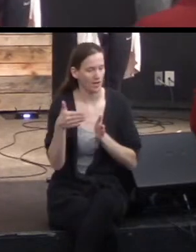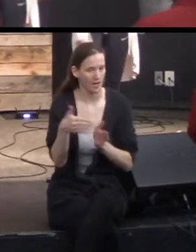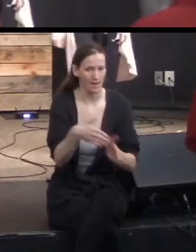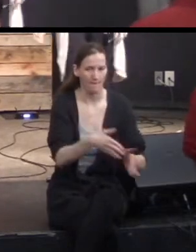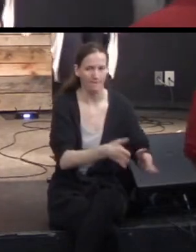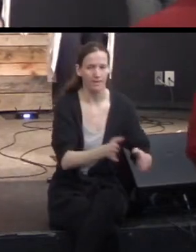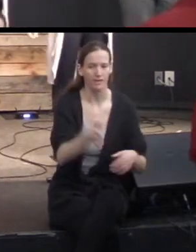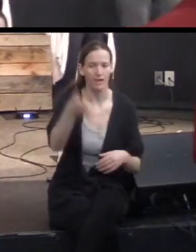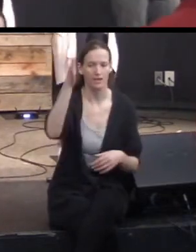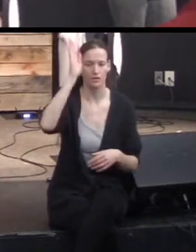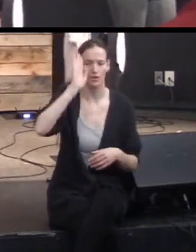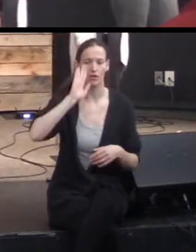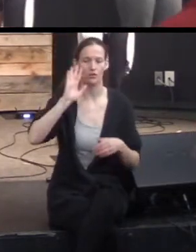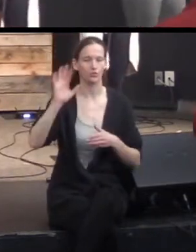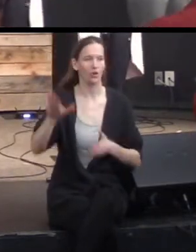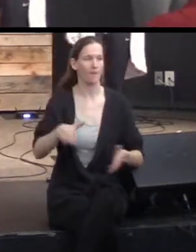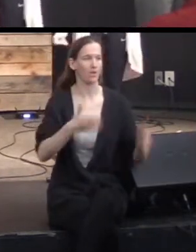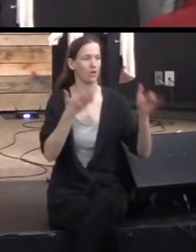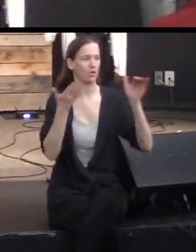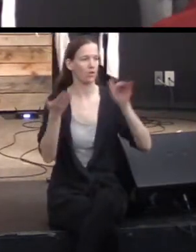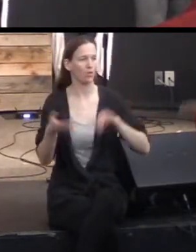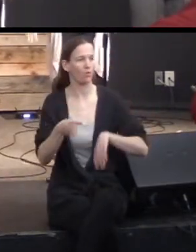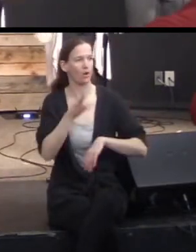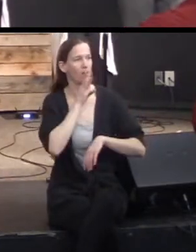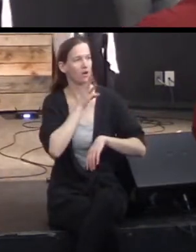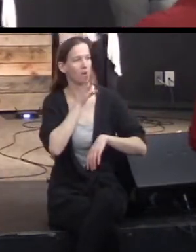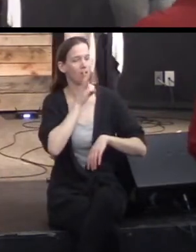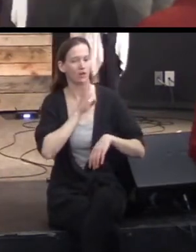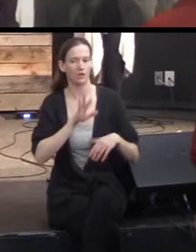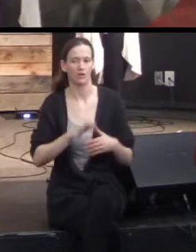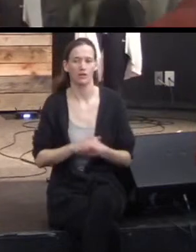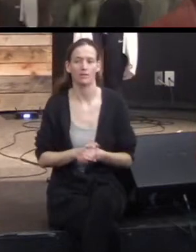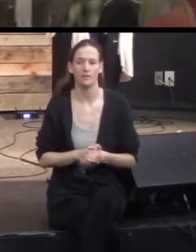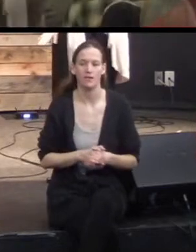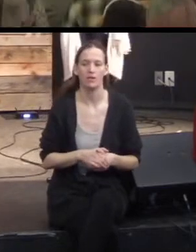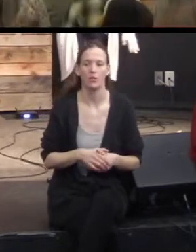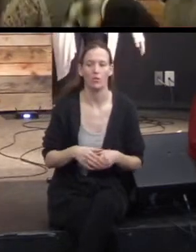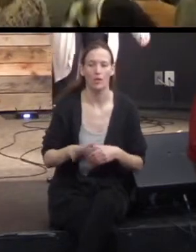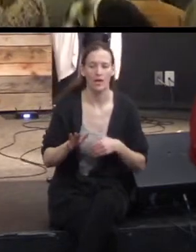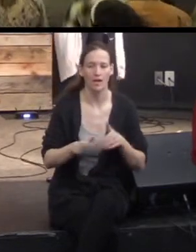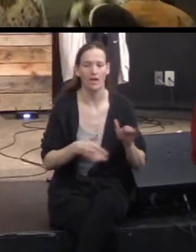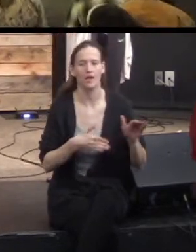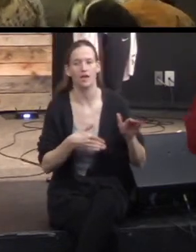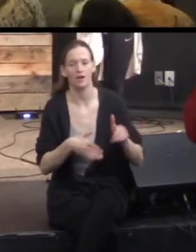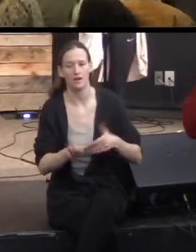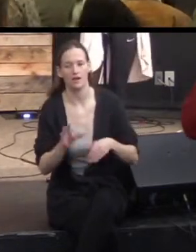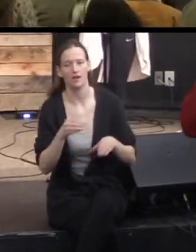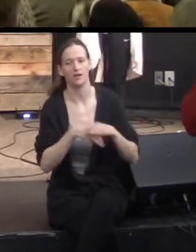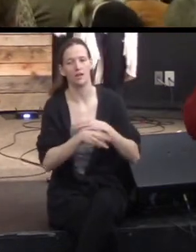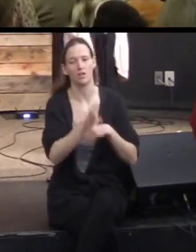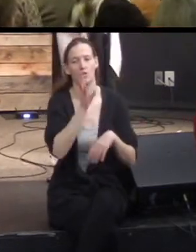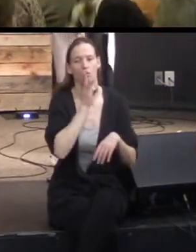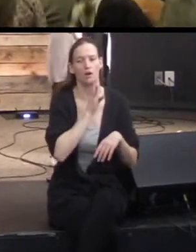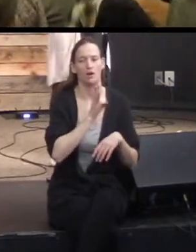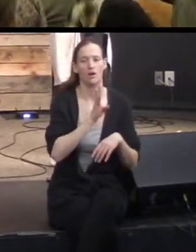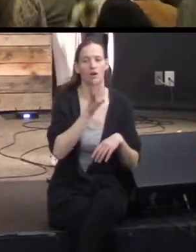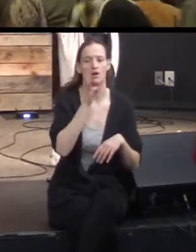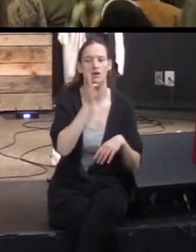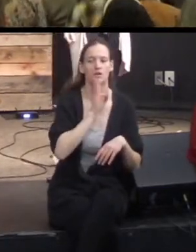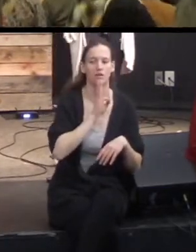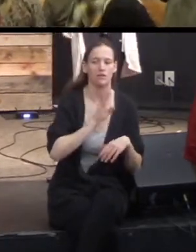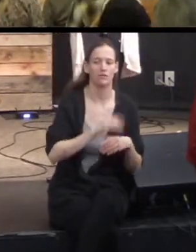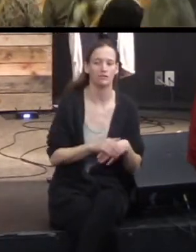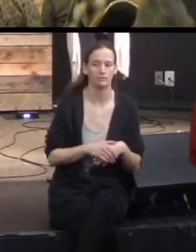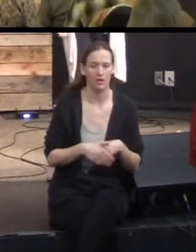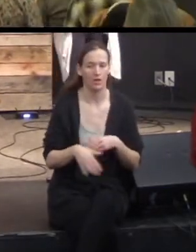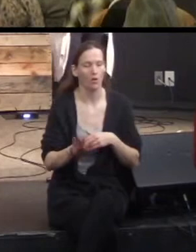Stream. God's gonna trouble the water. We're singing, wade in the